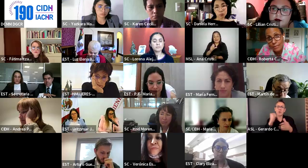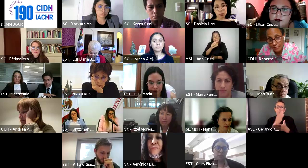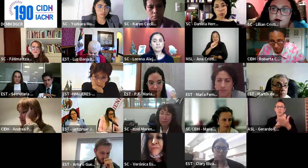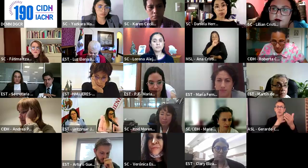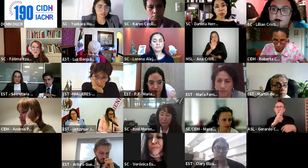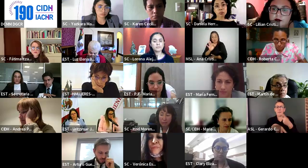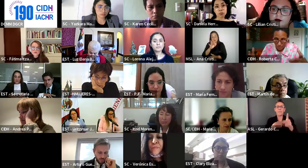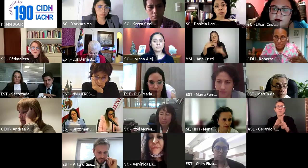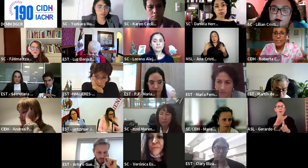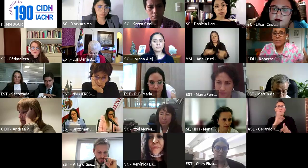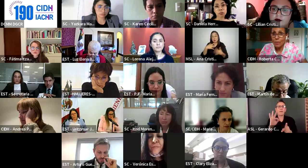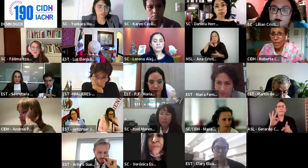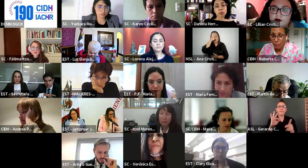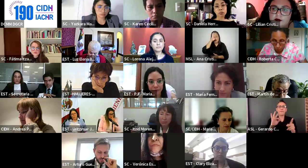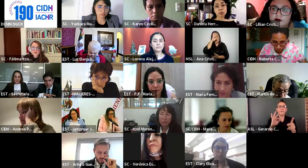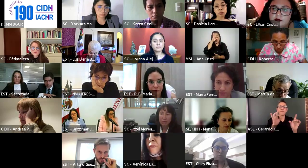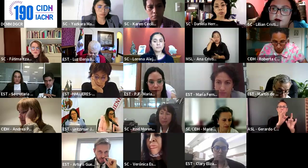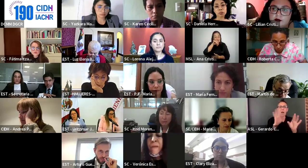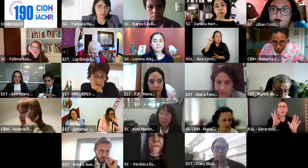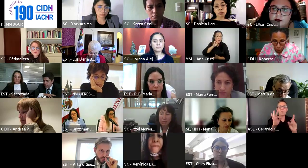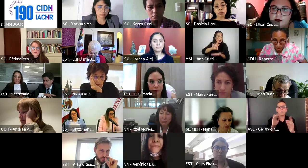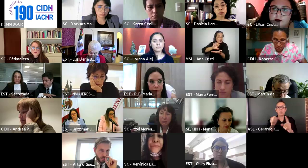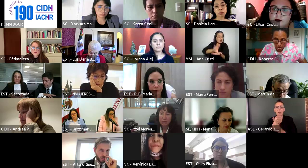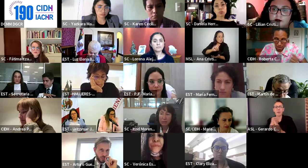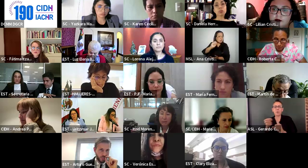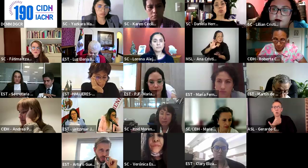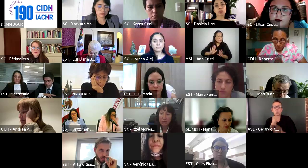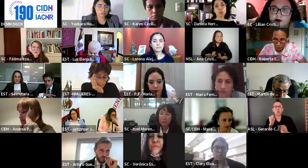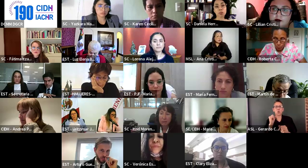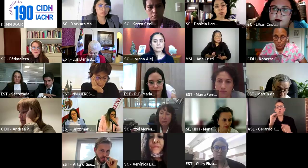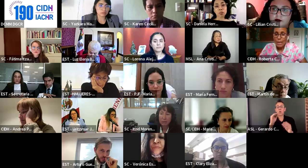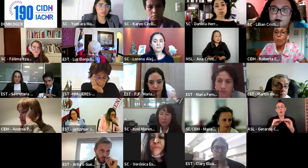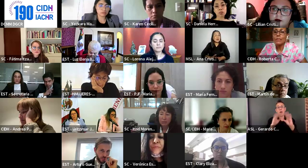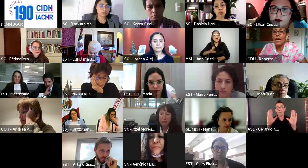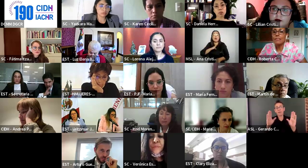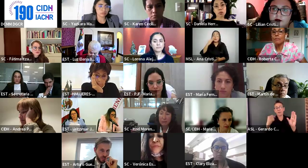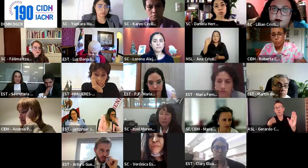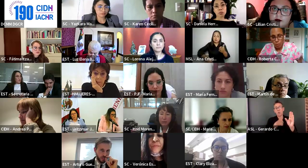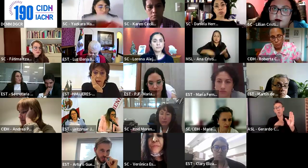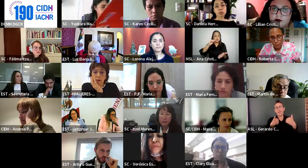with disabilities. So that tells us that we have a lot of work to do. And so what